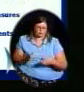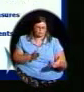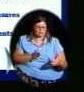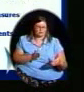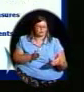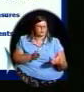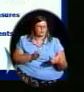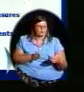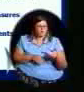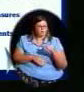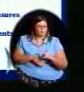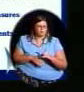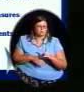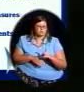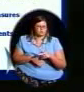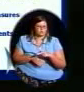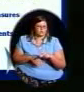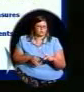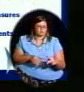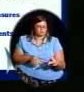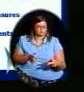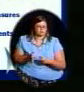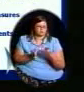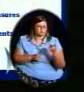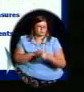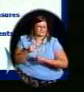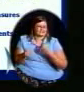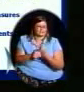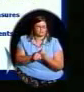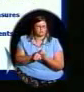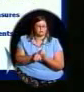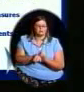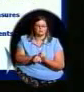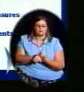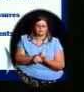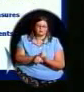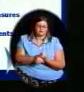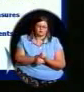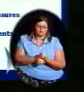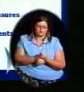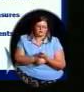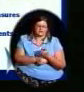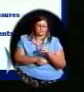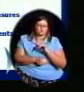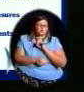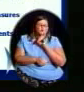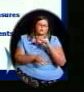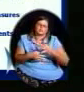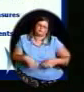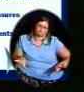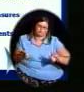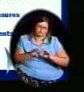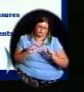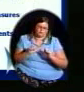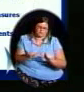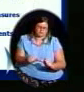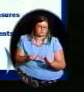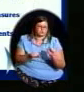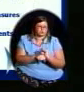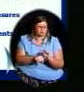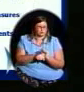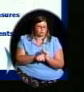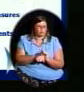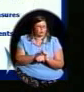biannually. But it's also very, very important that we continue to work with our community partners